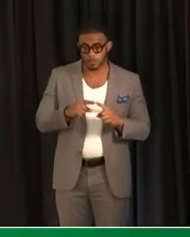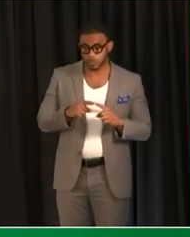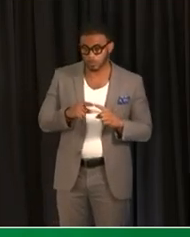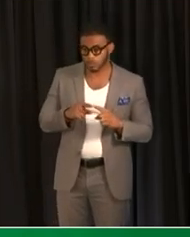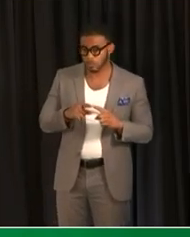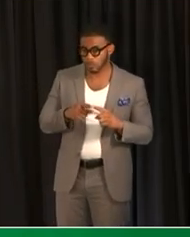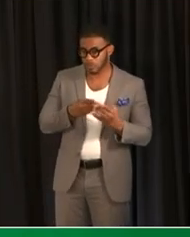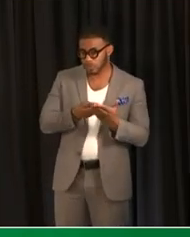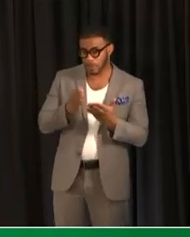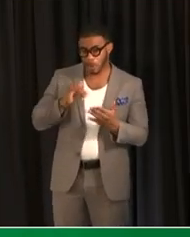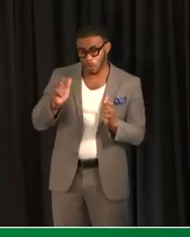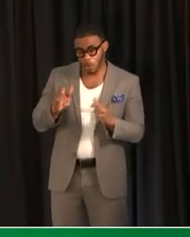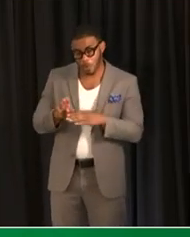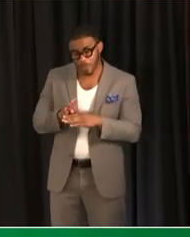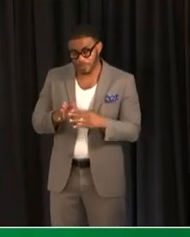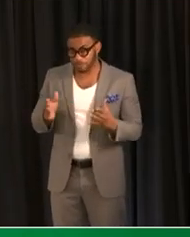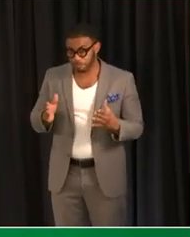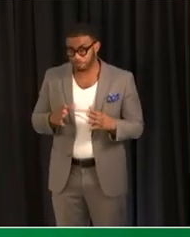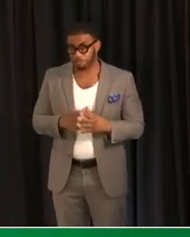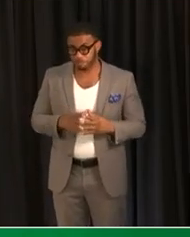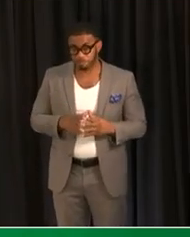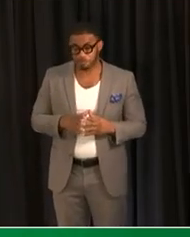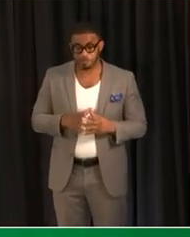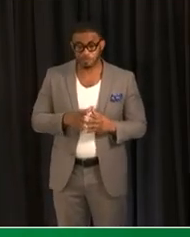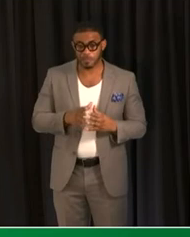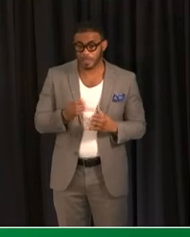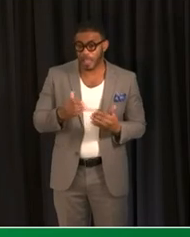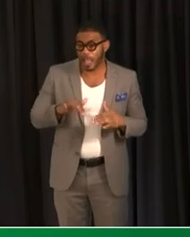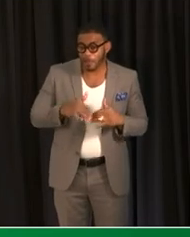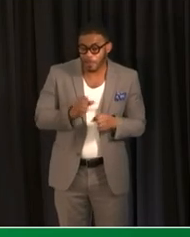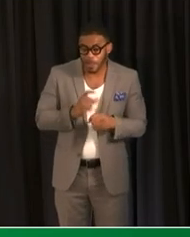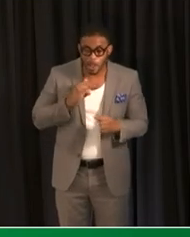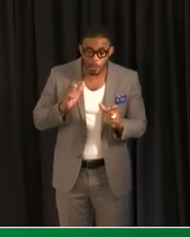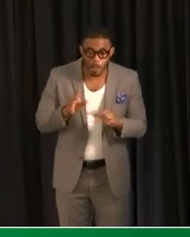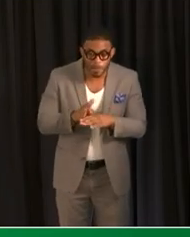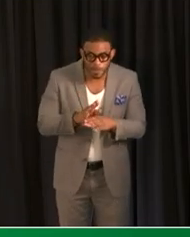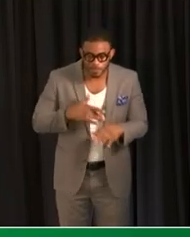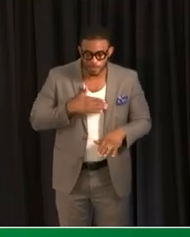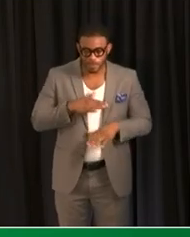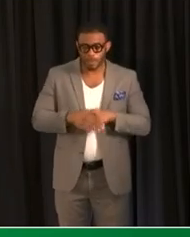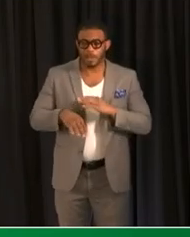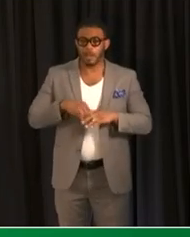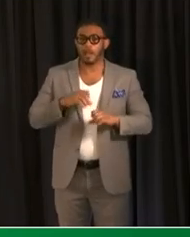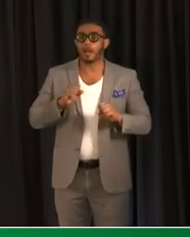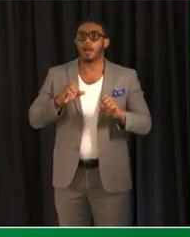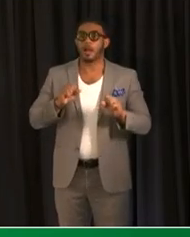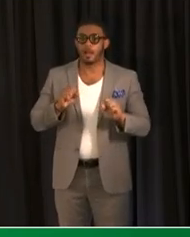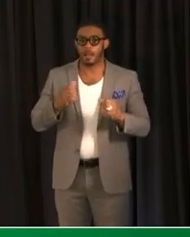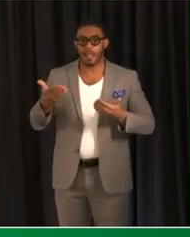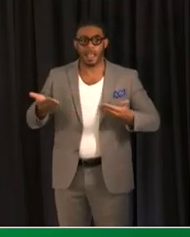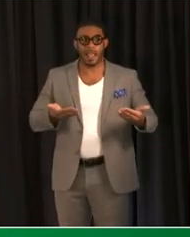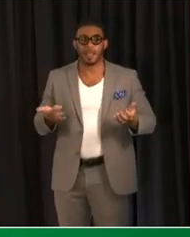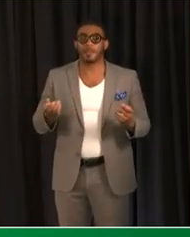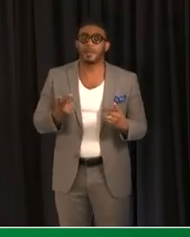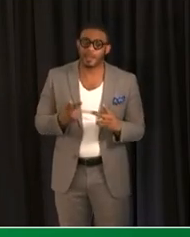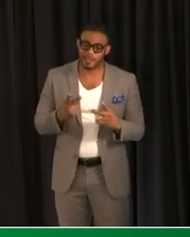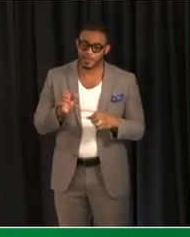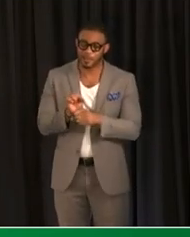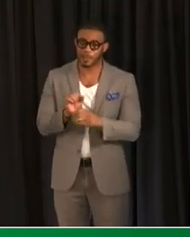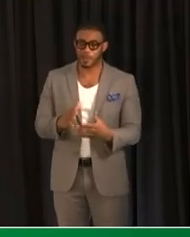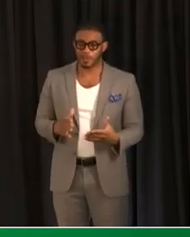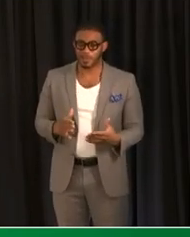able to shop at our small businesses? And how do we make our small business feel comfortable hiring